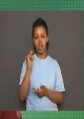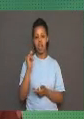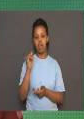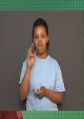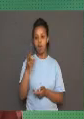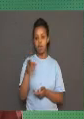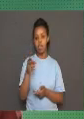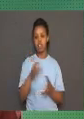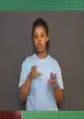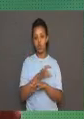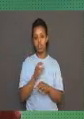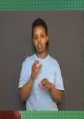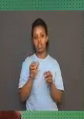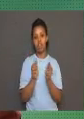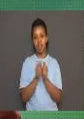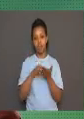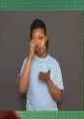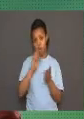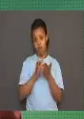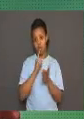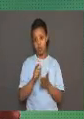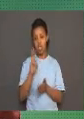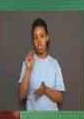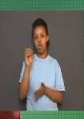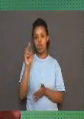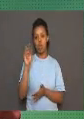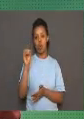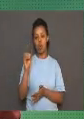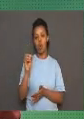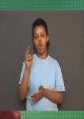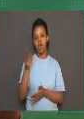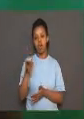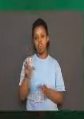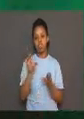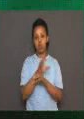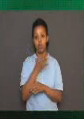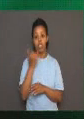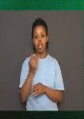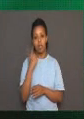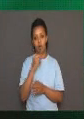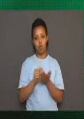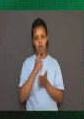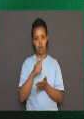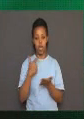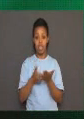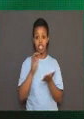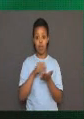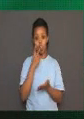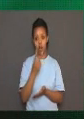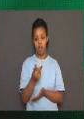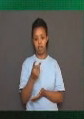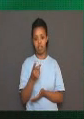dihybrid crosses than with monohybrid crosses. To review,